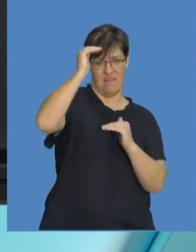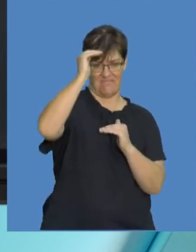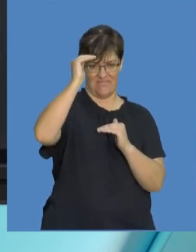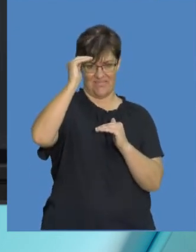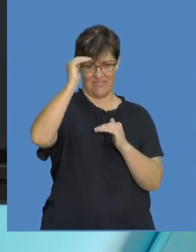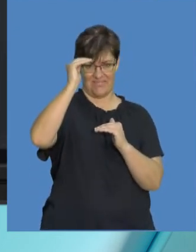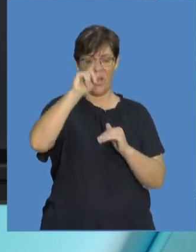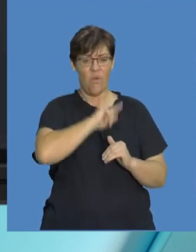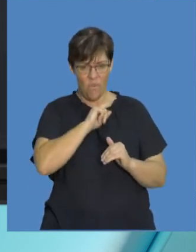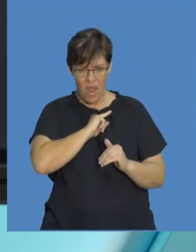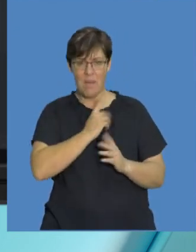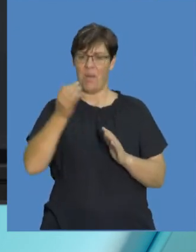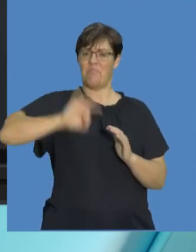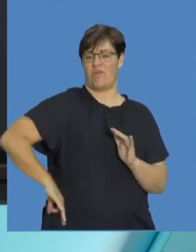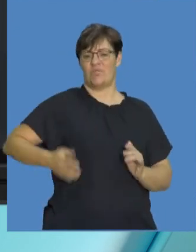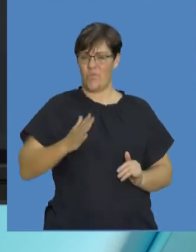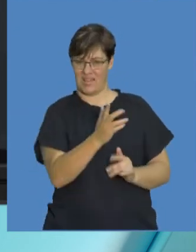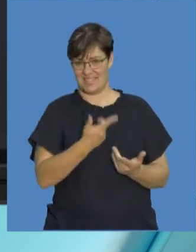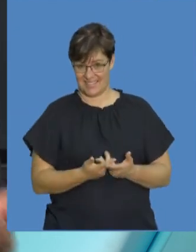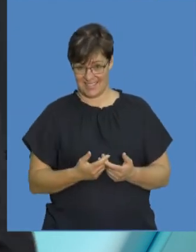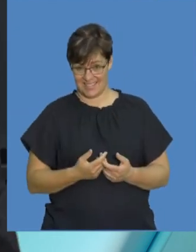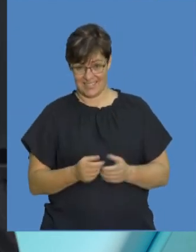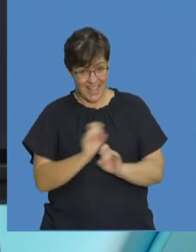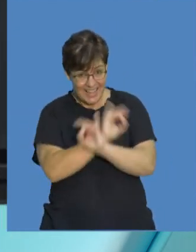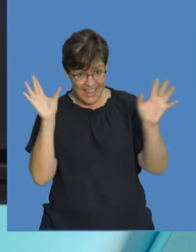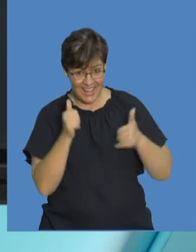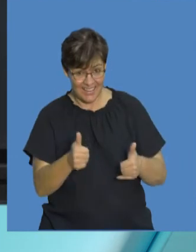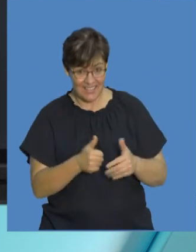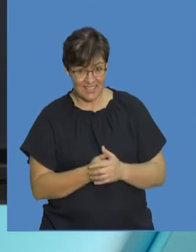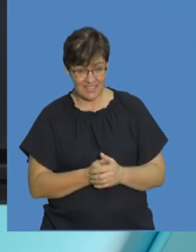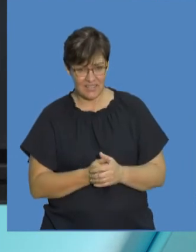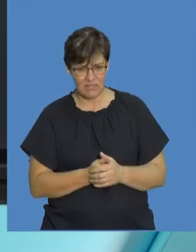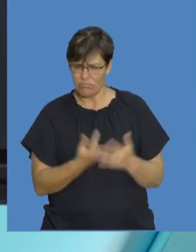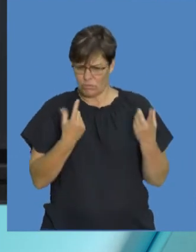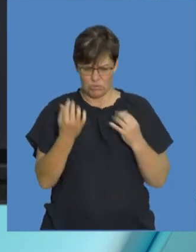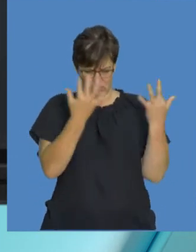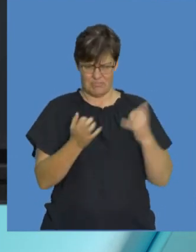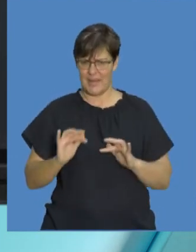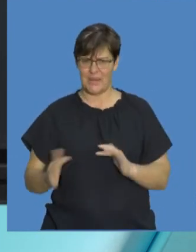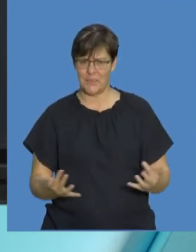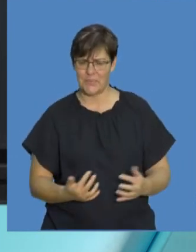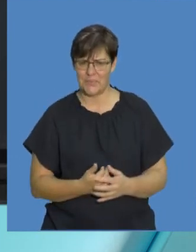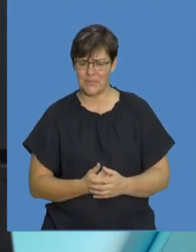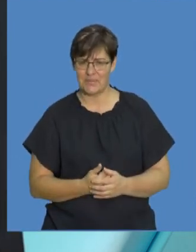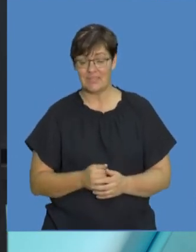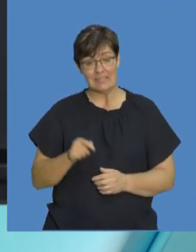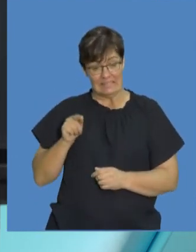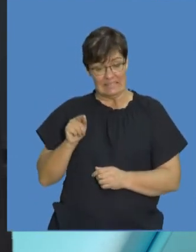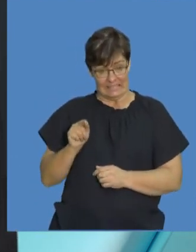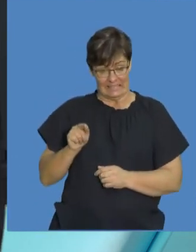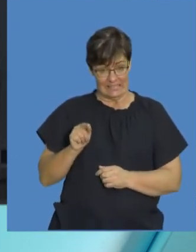well above the break-even point in order to generate a profit. Clear? So, how do we do this